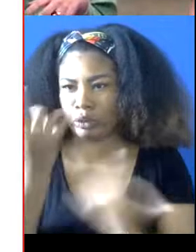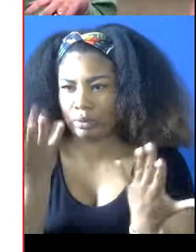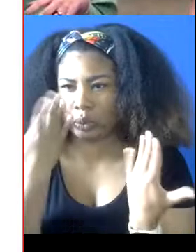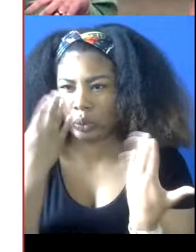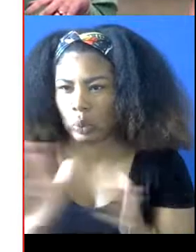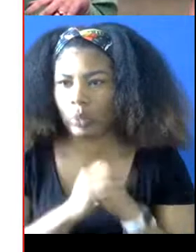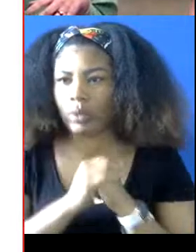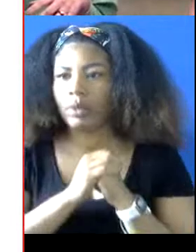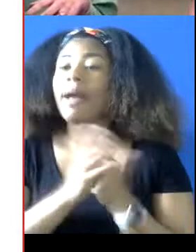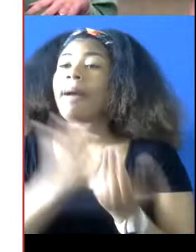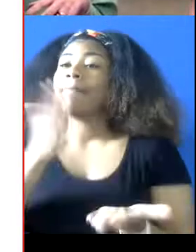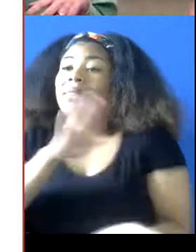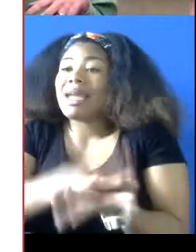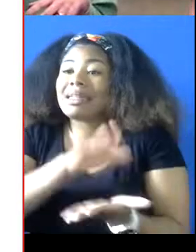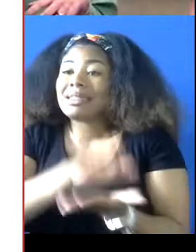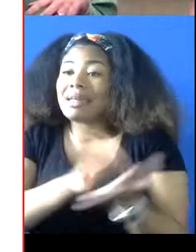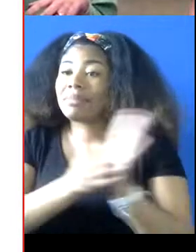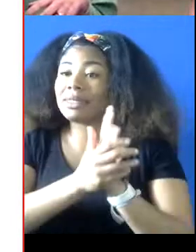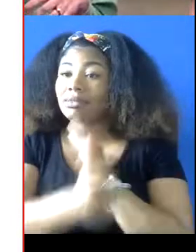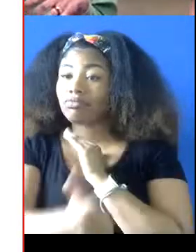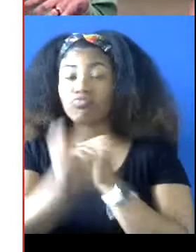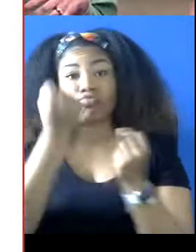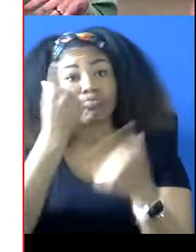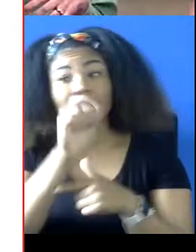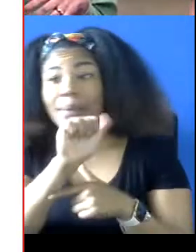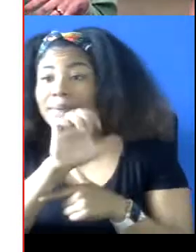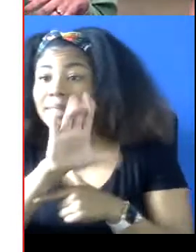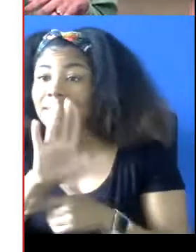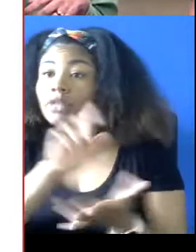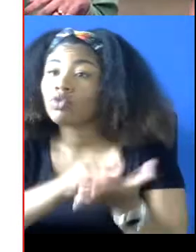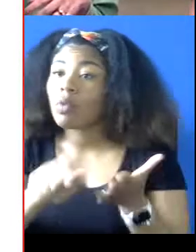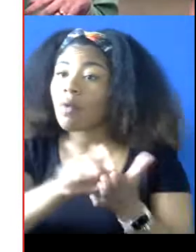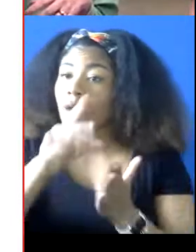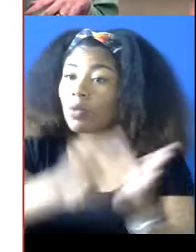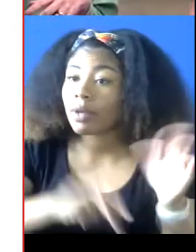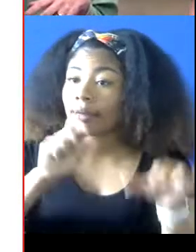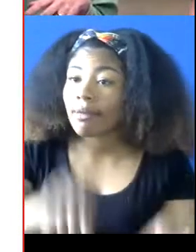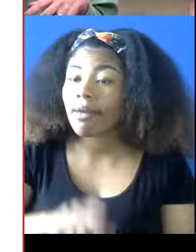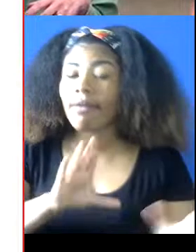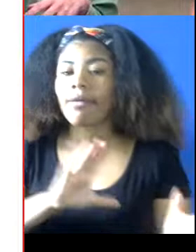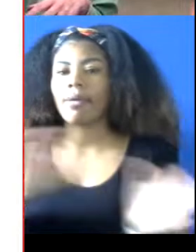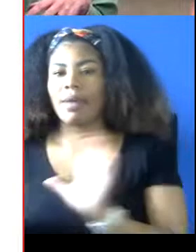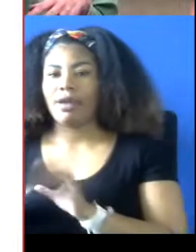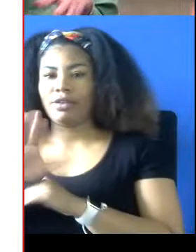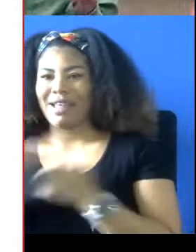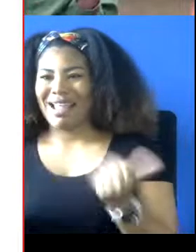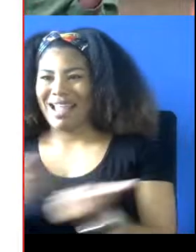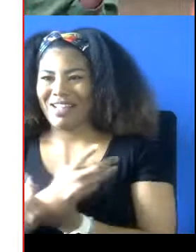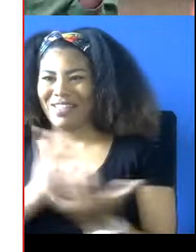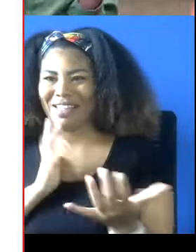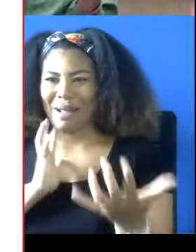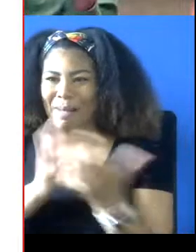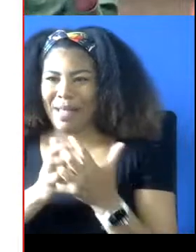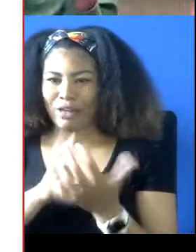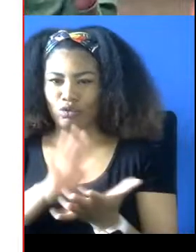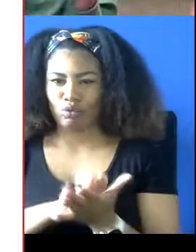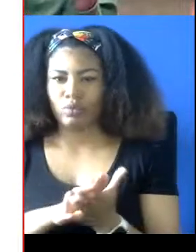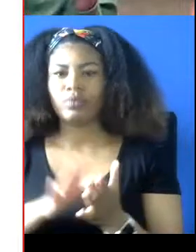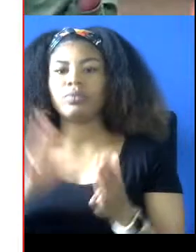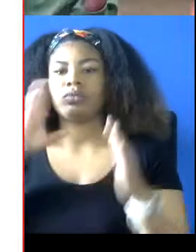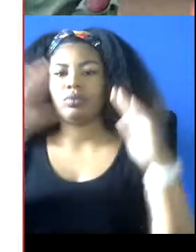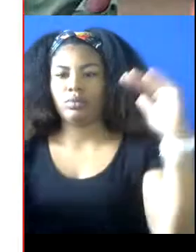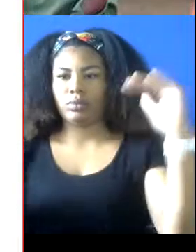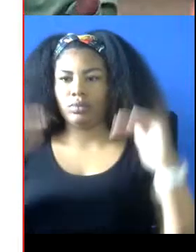bring to the table, and then what we're teaching, right? Grade level standards. Now look at the bottom. Now we're looking at a collective